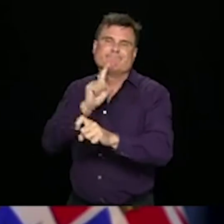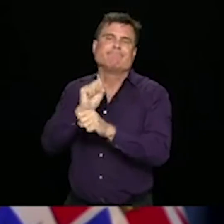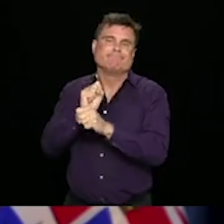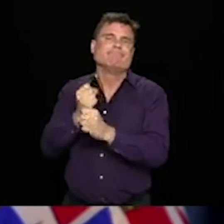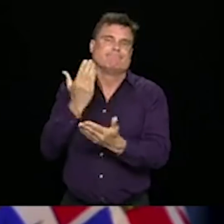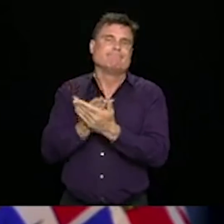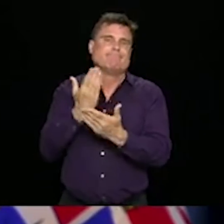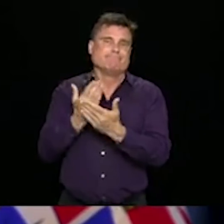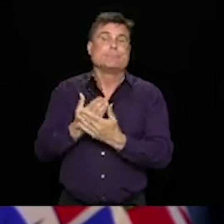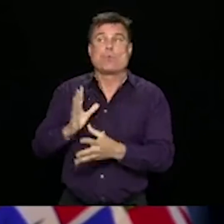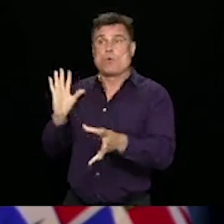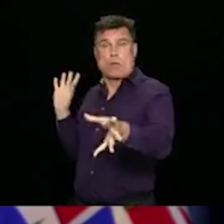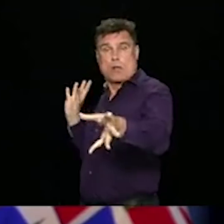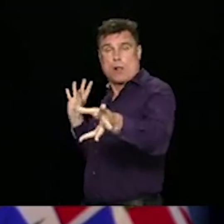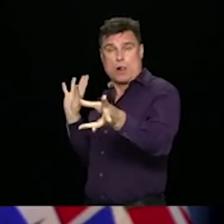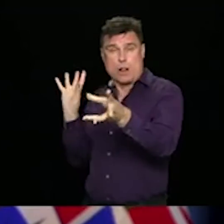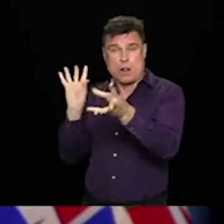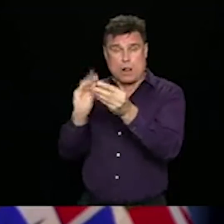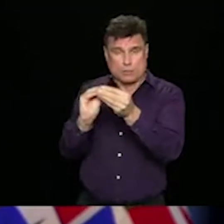days, bringing our total to